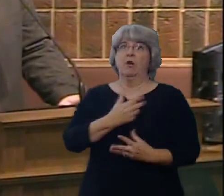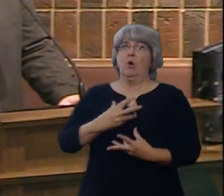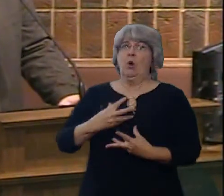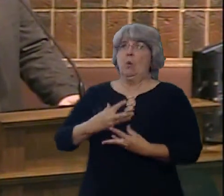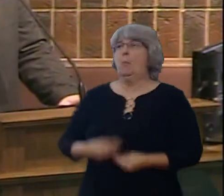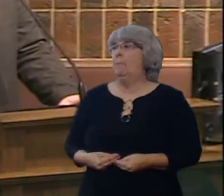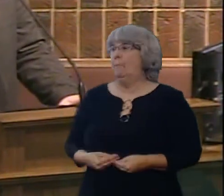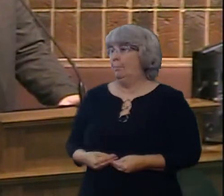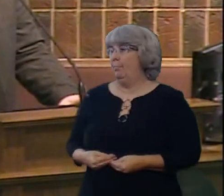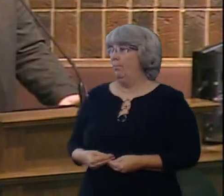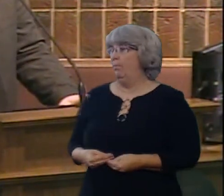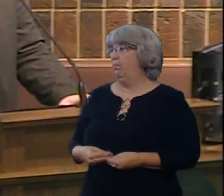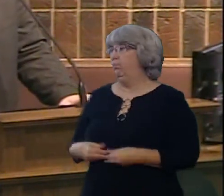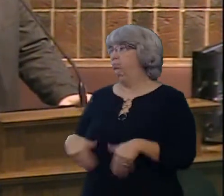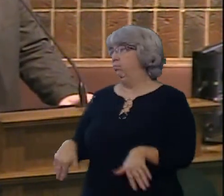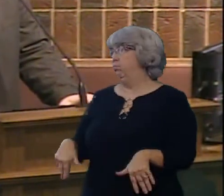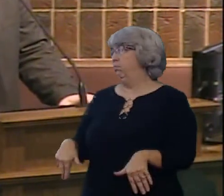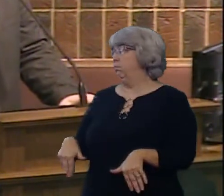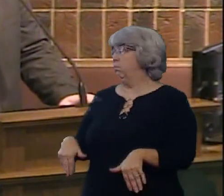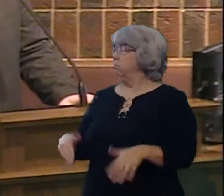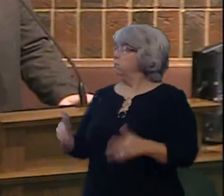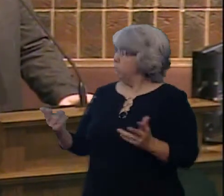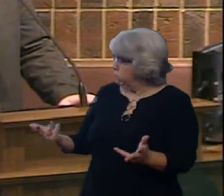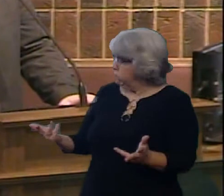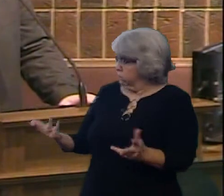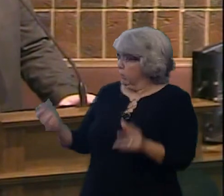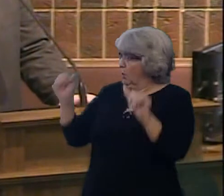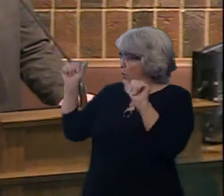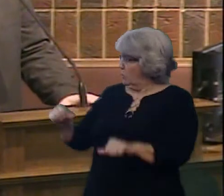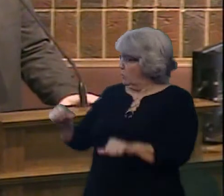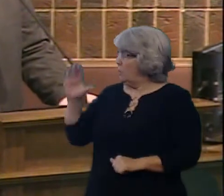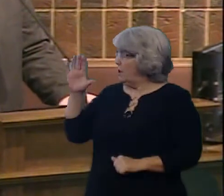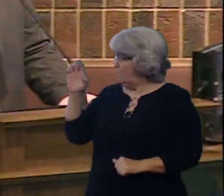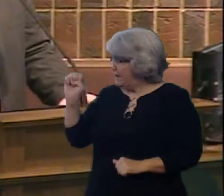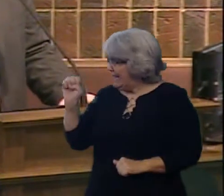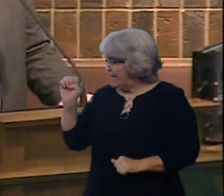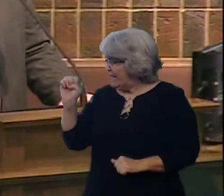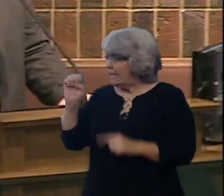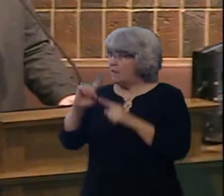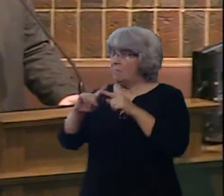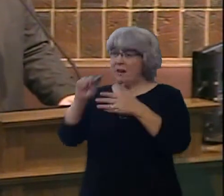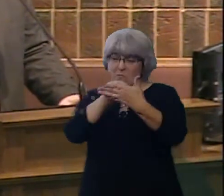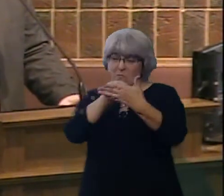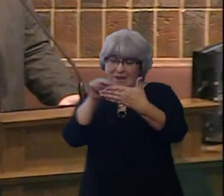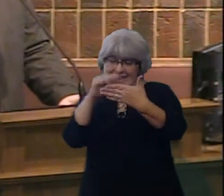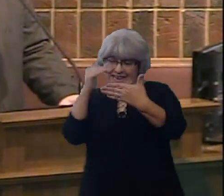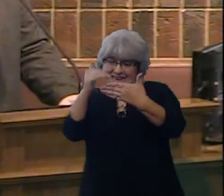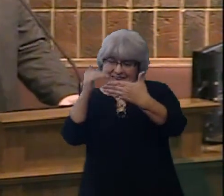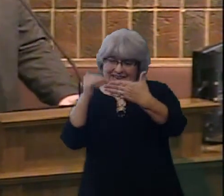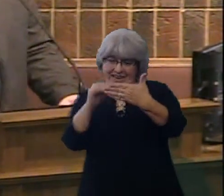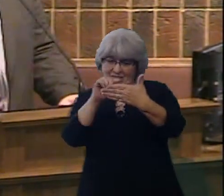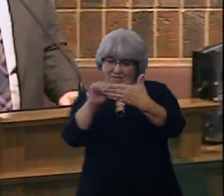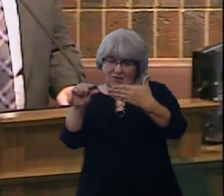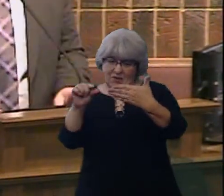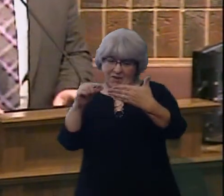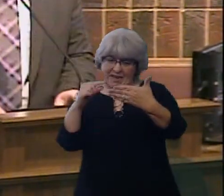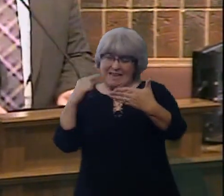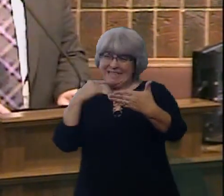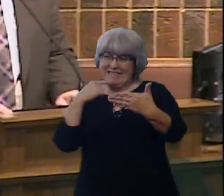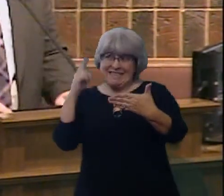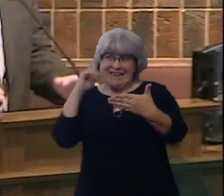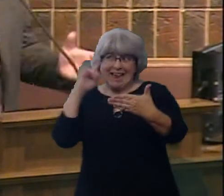or inappropriate, but it really seems from the context and from the next verse as well that exactly what he's talking about here is the Holy